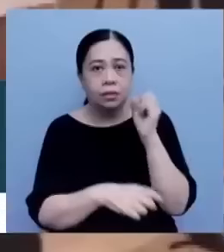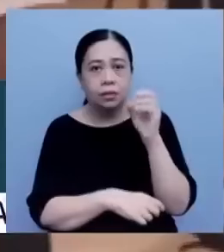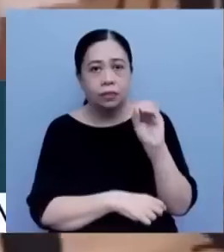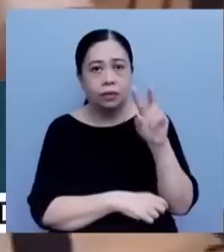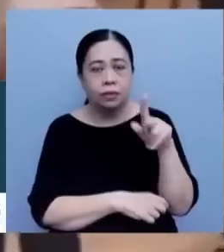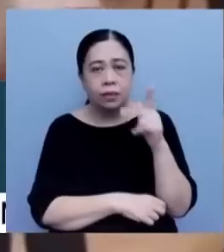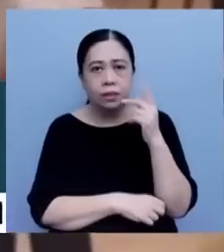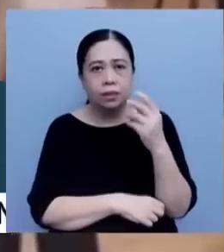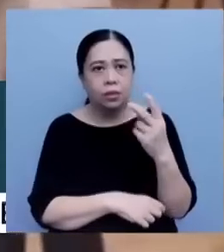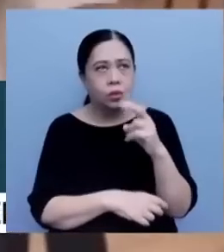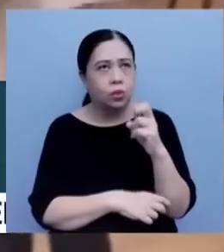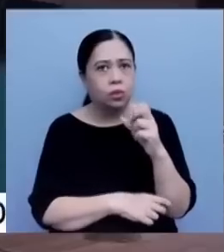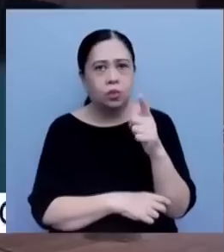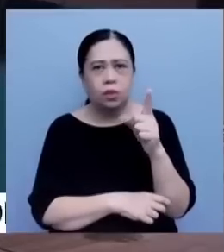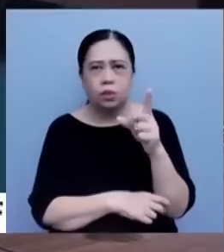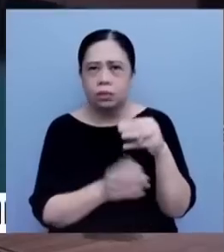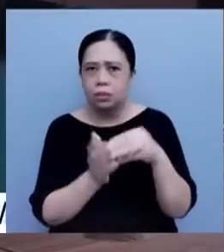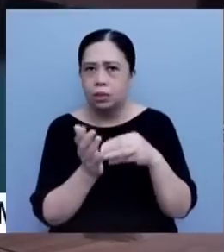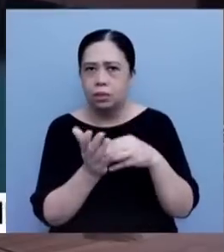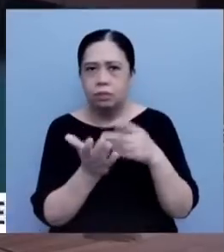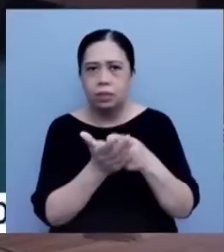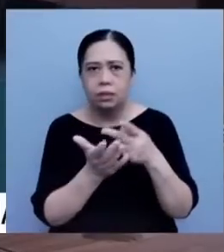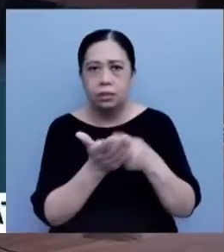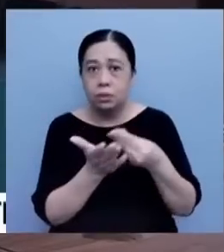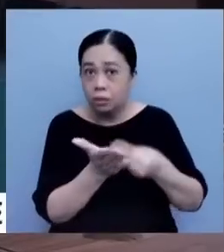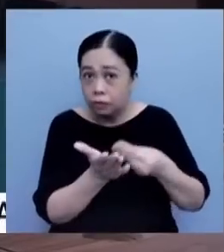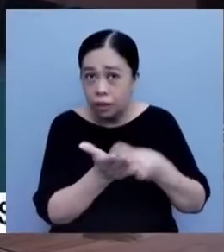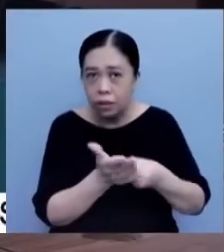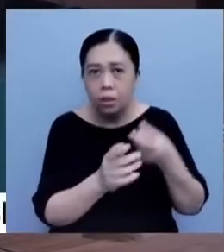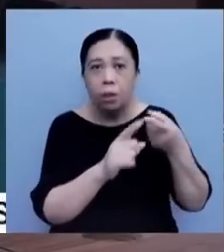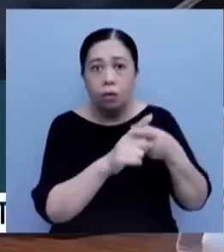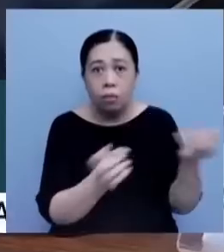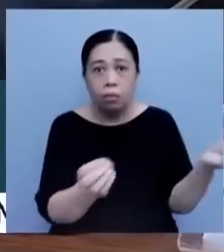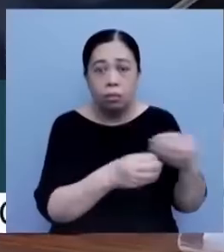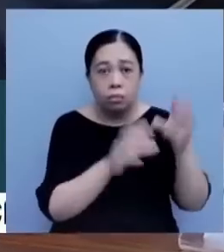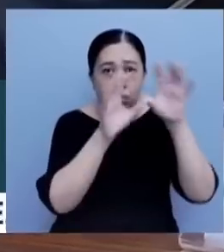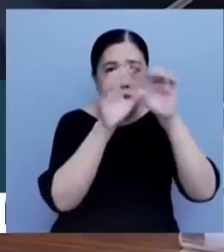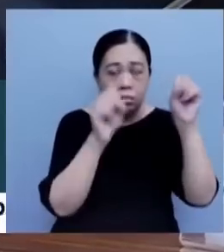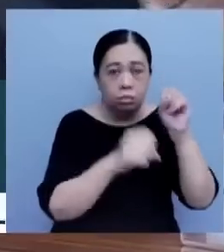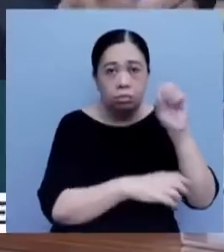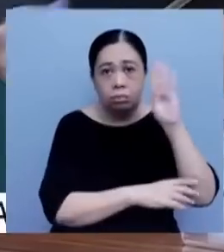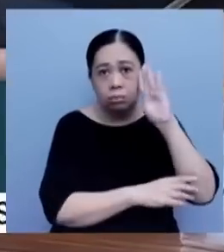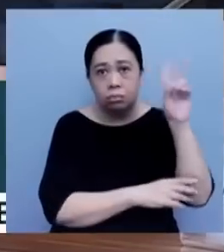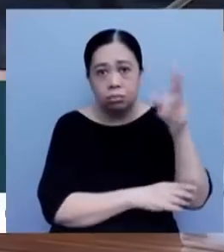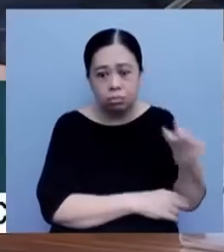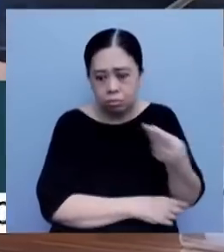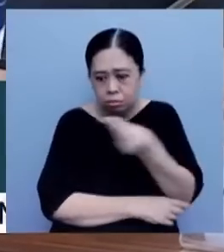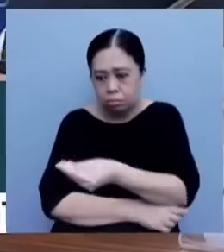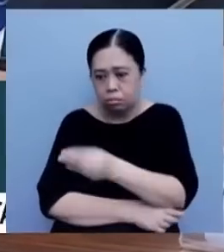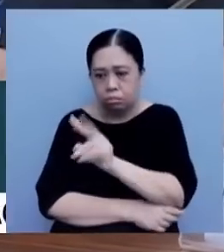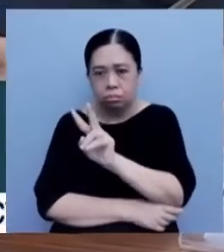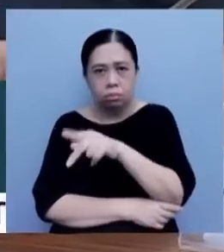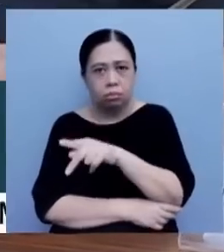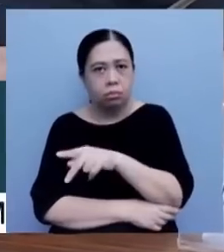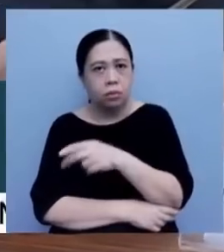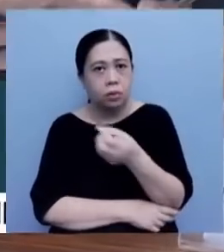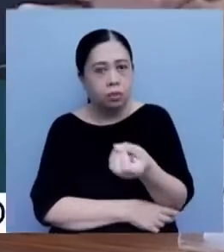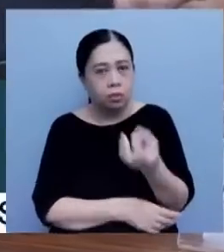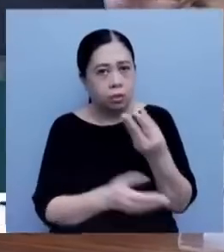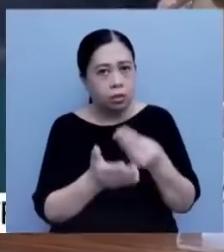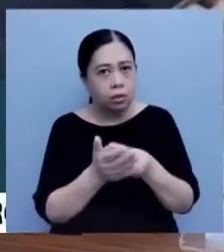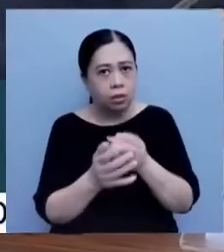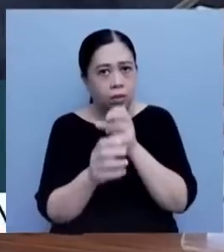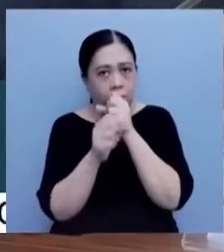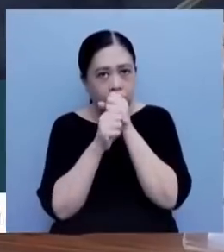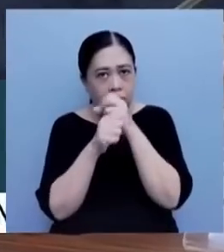some 221 million pesos in funds from the office of President Ferdinand Marcos Jr. Of that amount, confidential